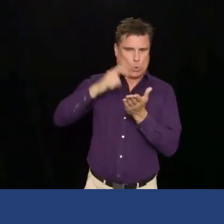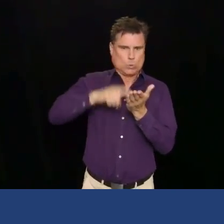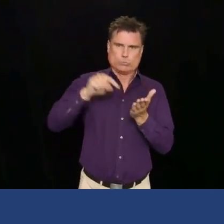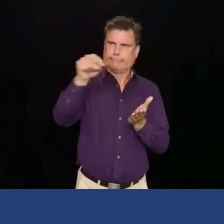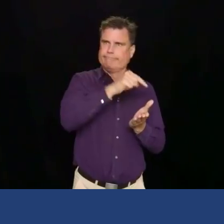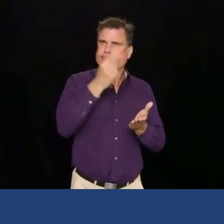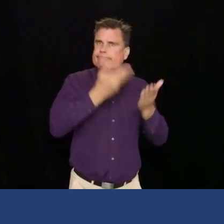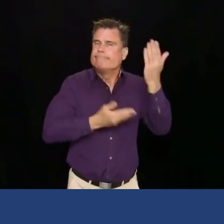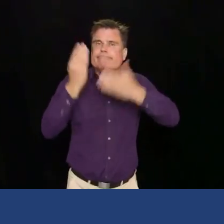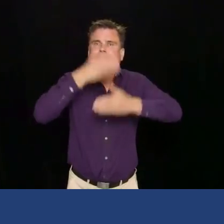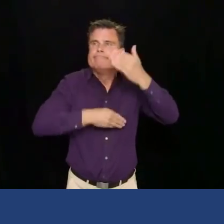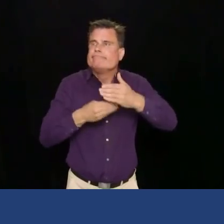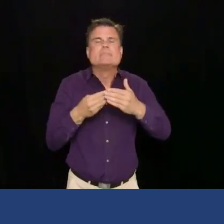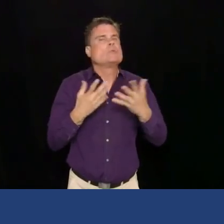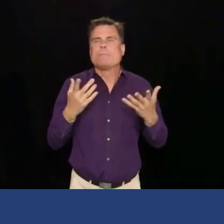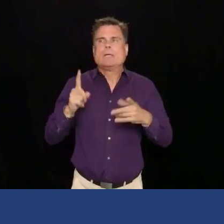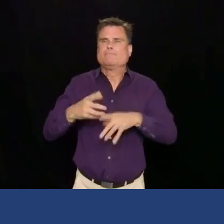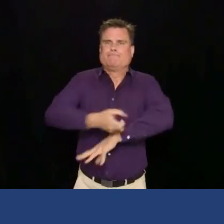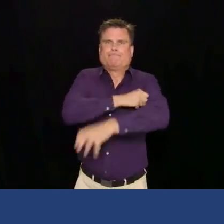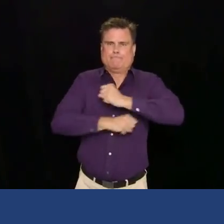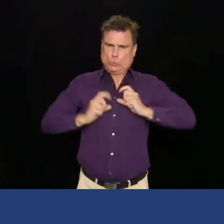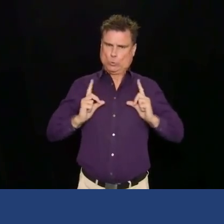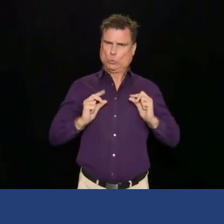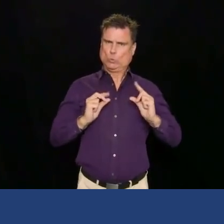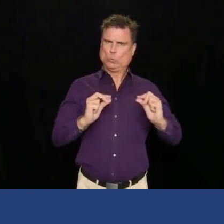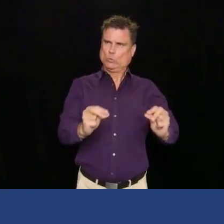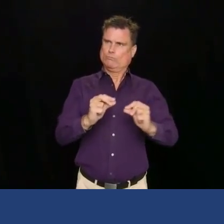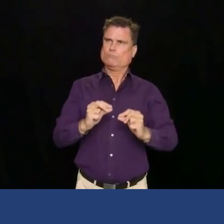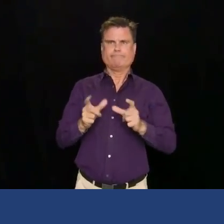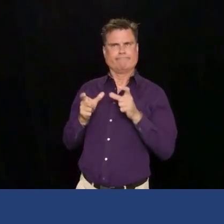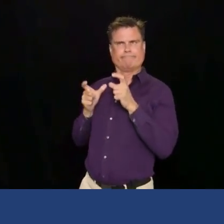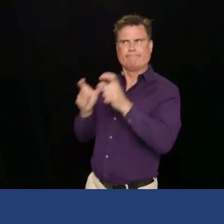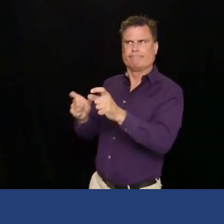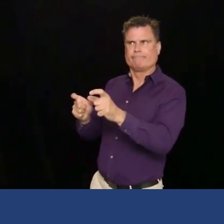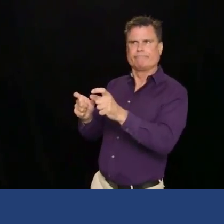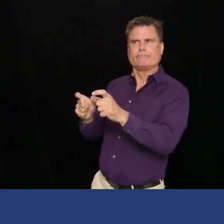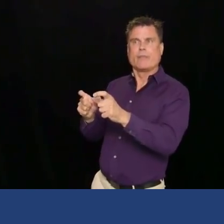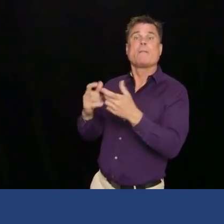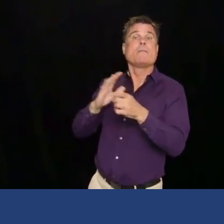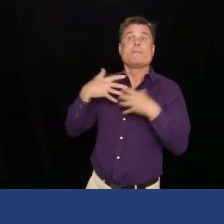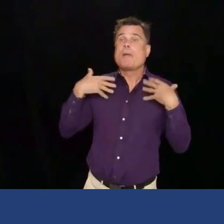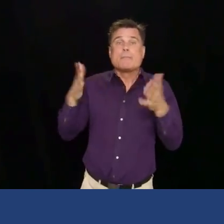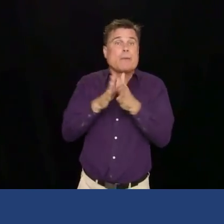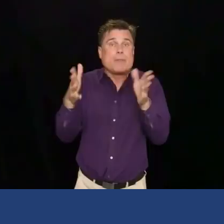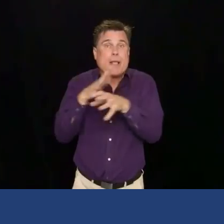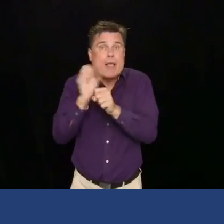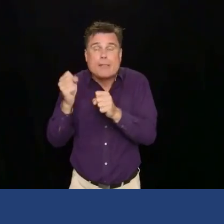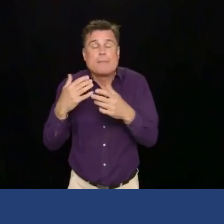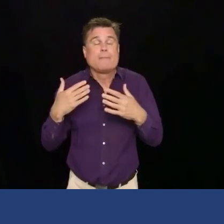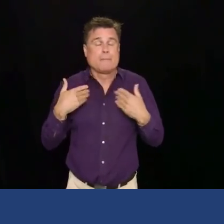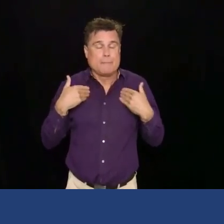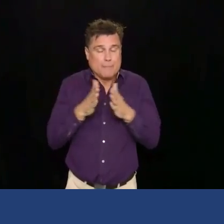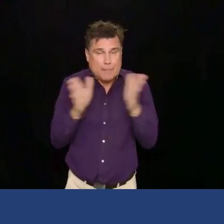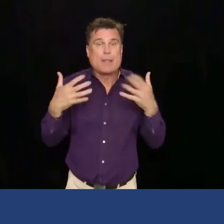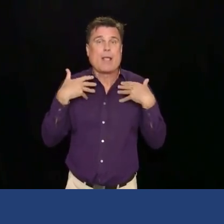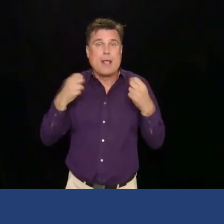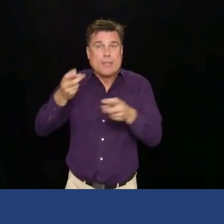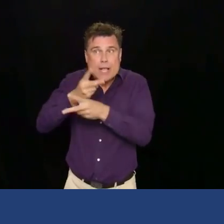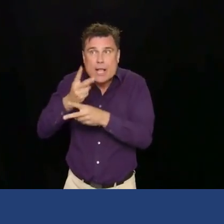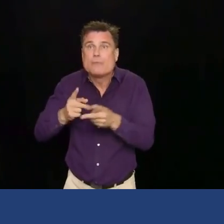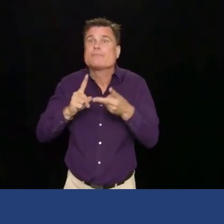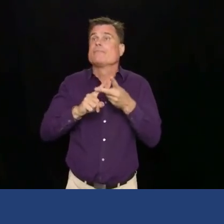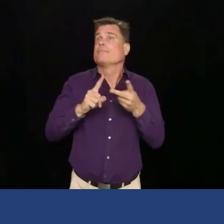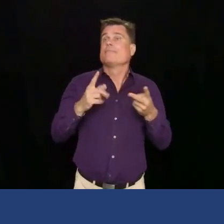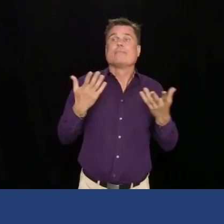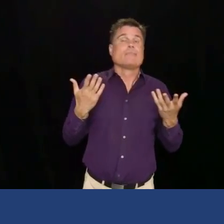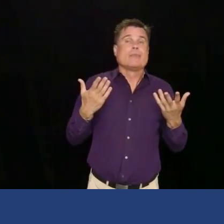leadership that is fully committed to strengthening our public health care and senior care system. As Minister